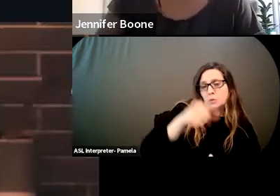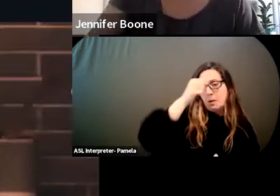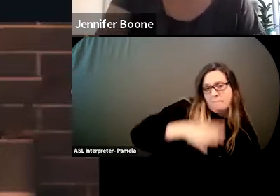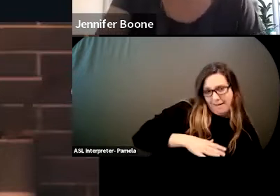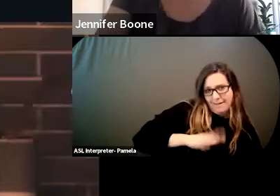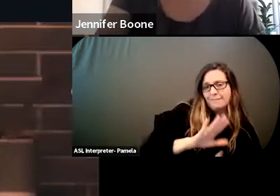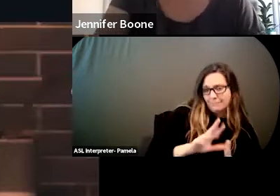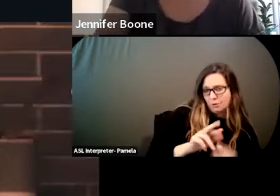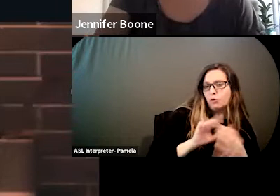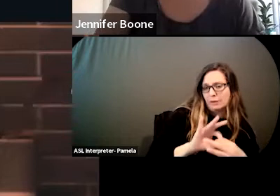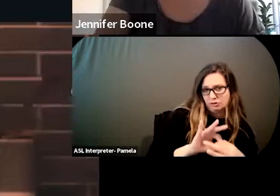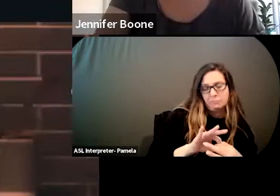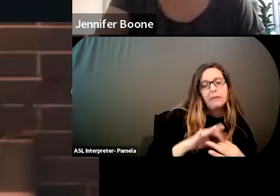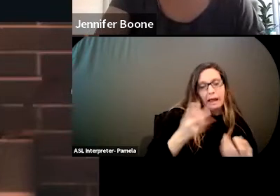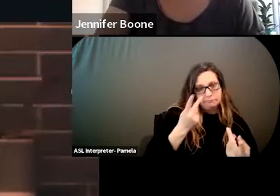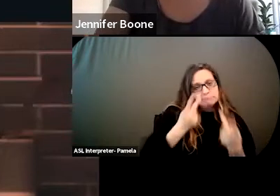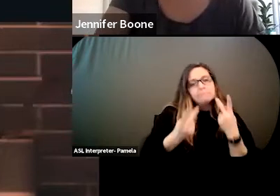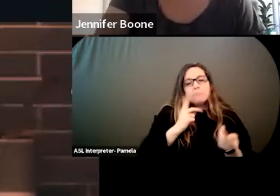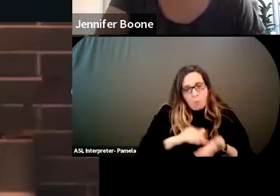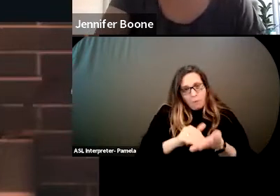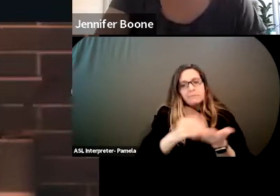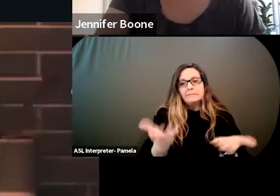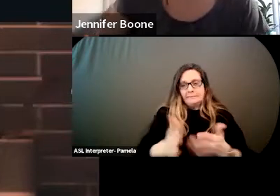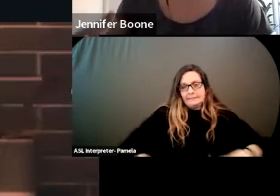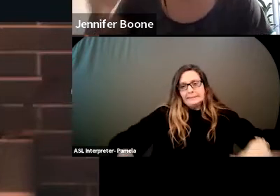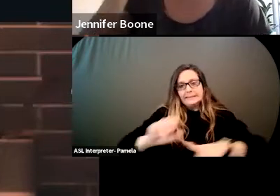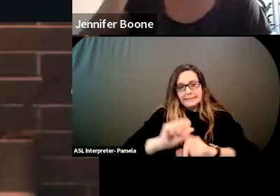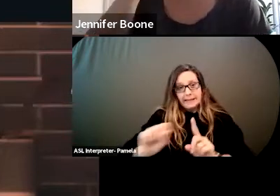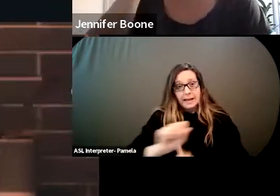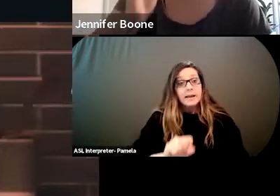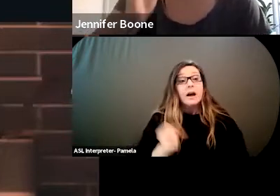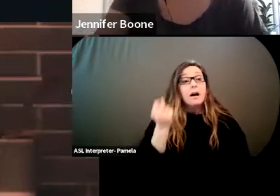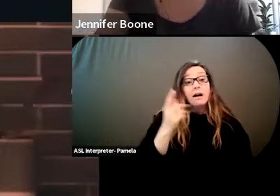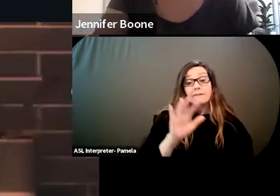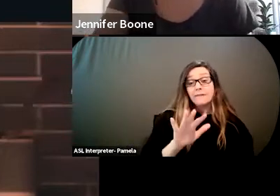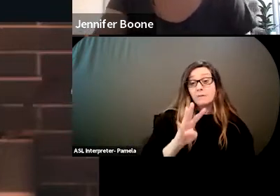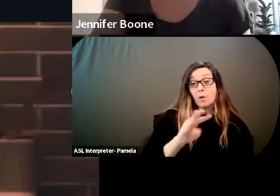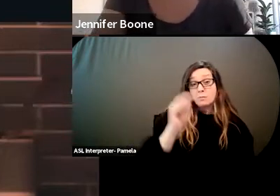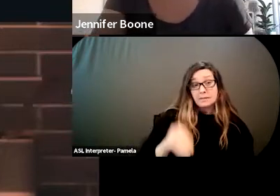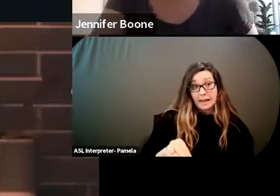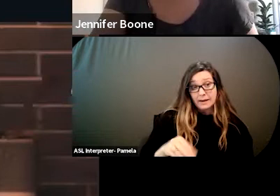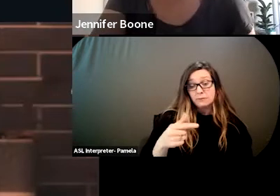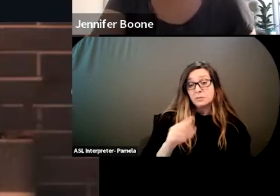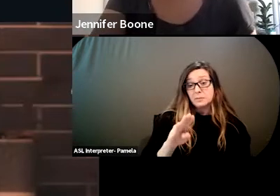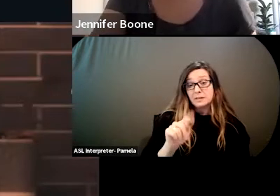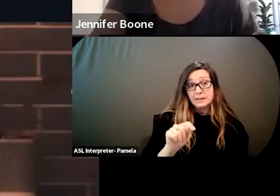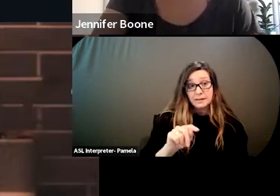society. Estimates suggest that close to 54% of LGBTQ men will experience some form of